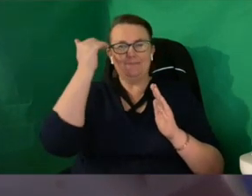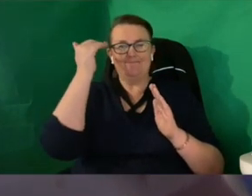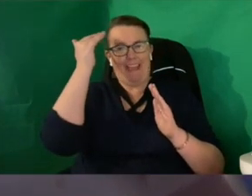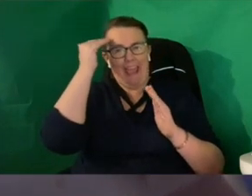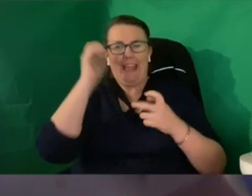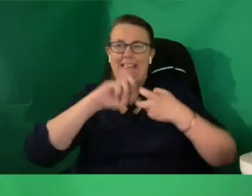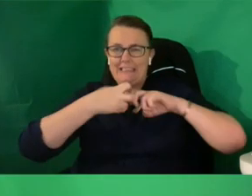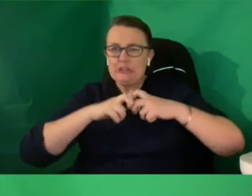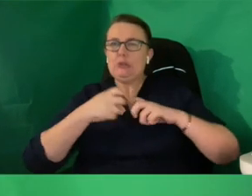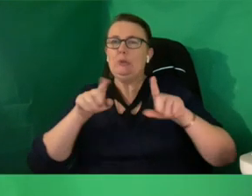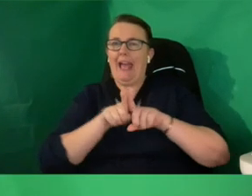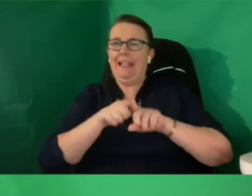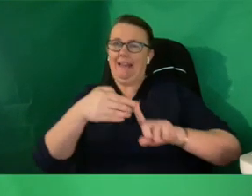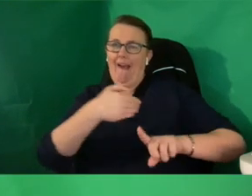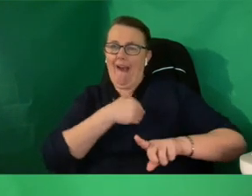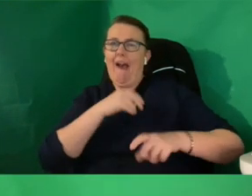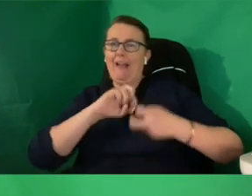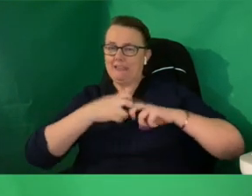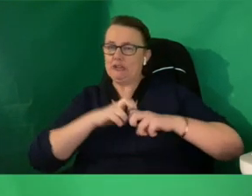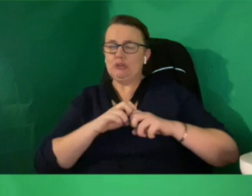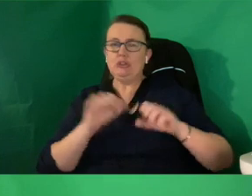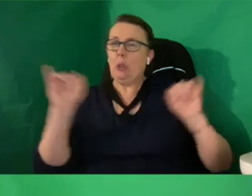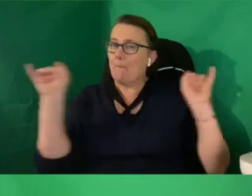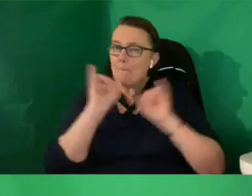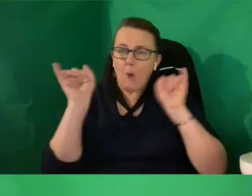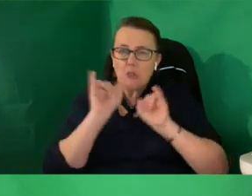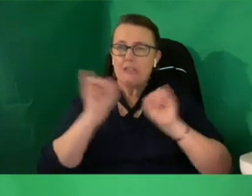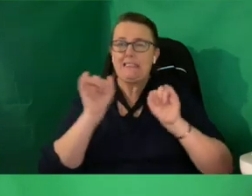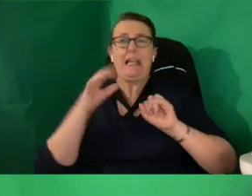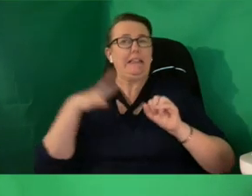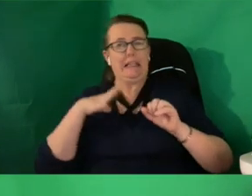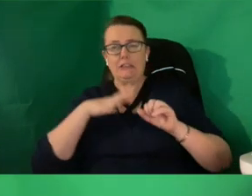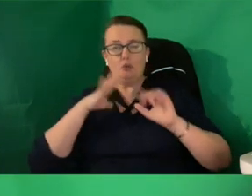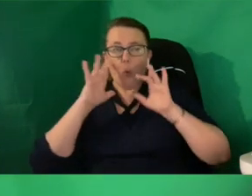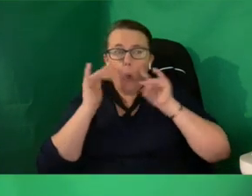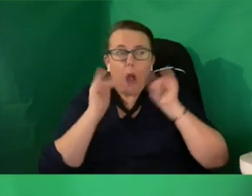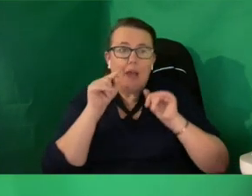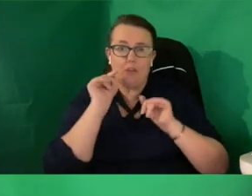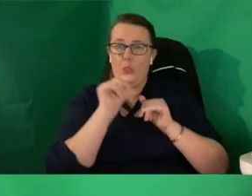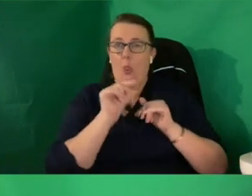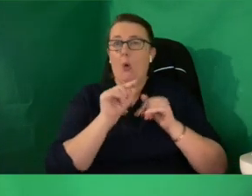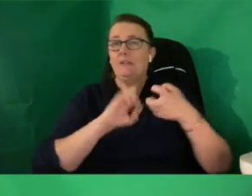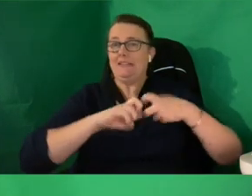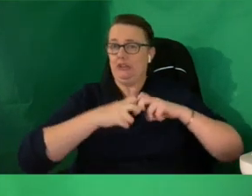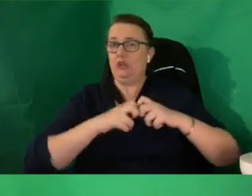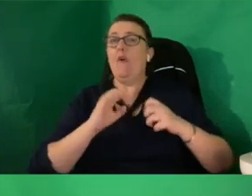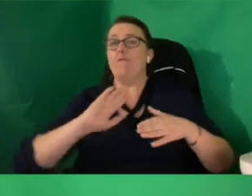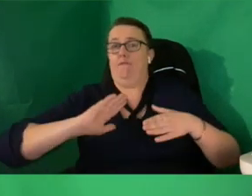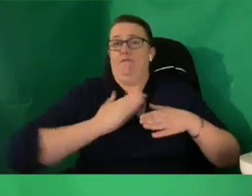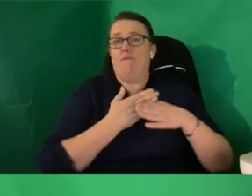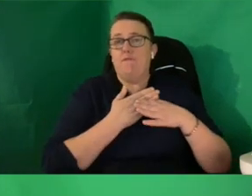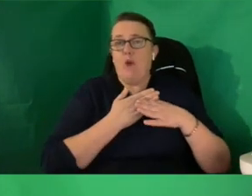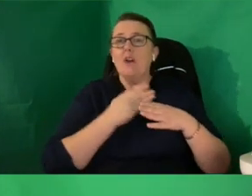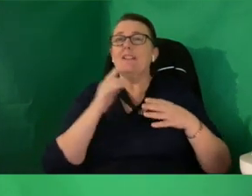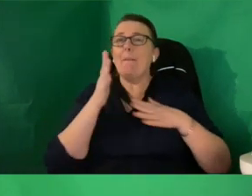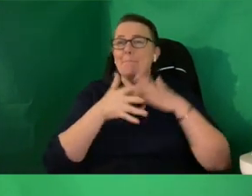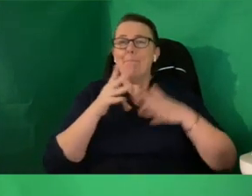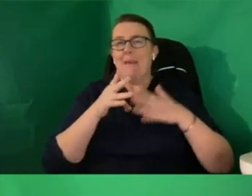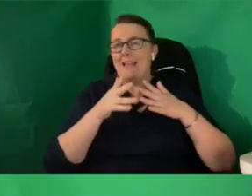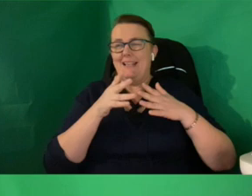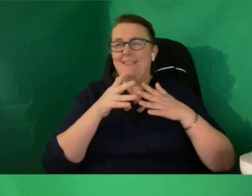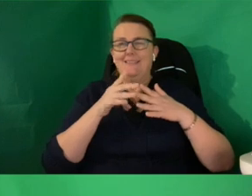so the deafness had to be dealt with further down the track, which resulted in us not seeing her